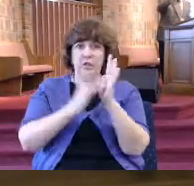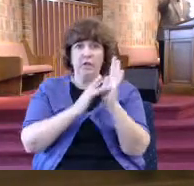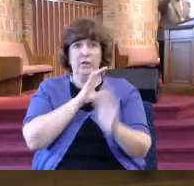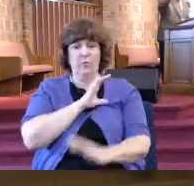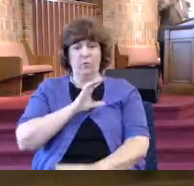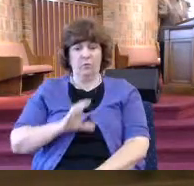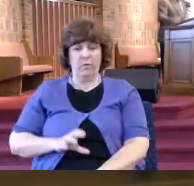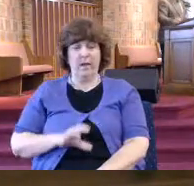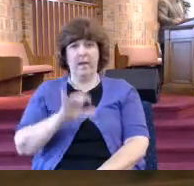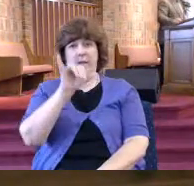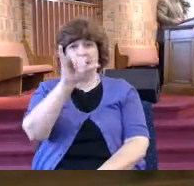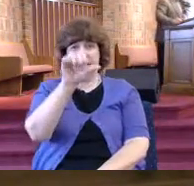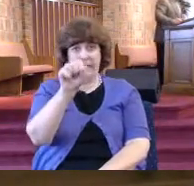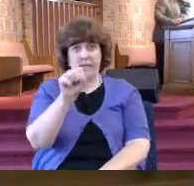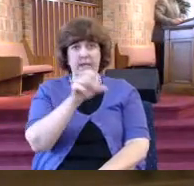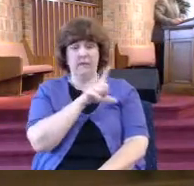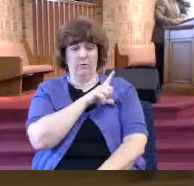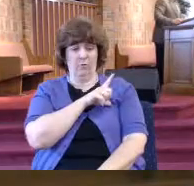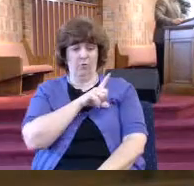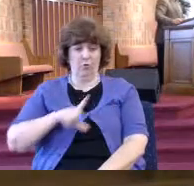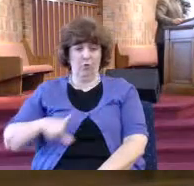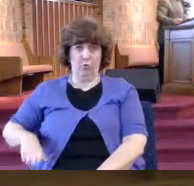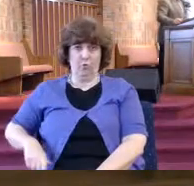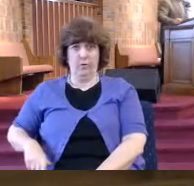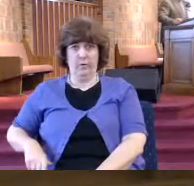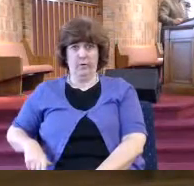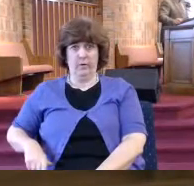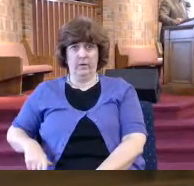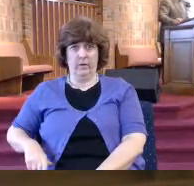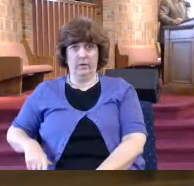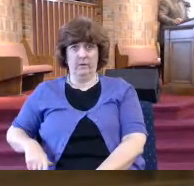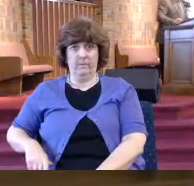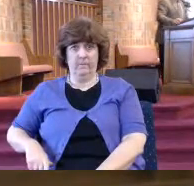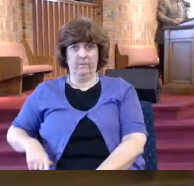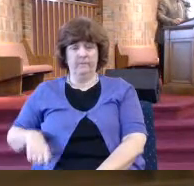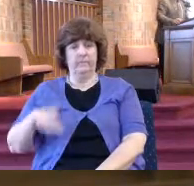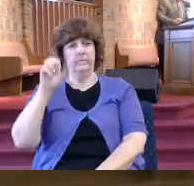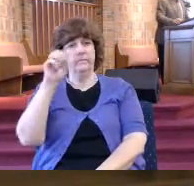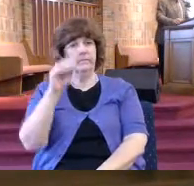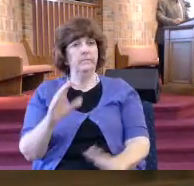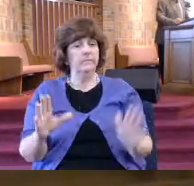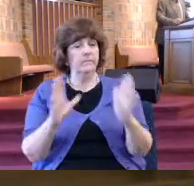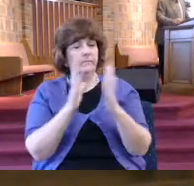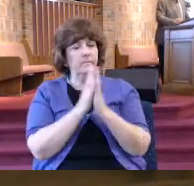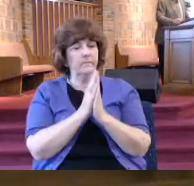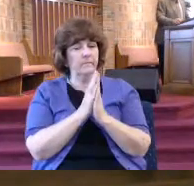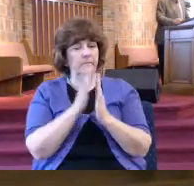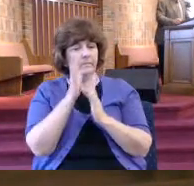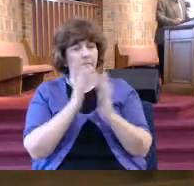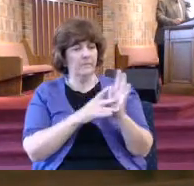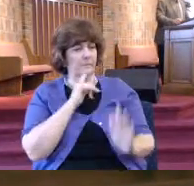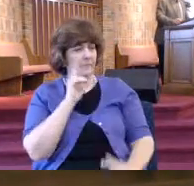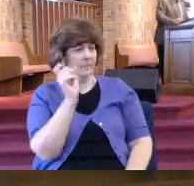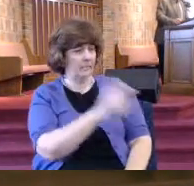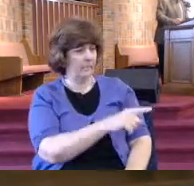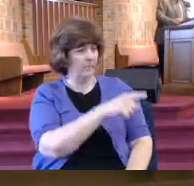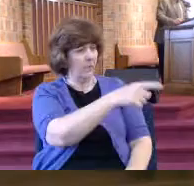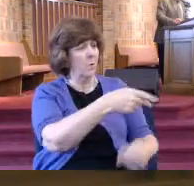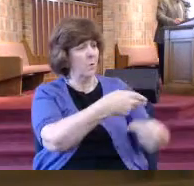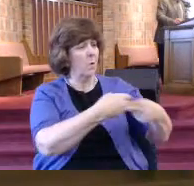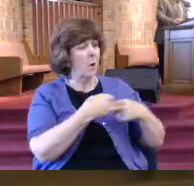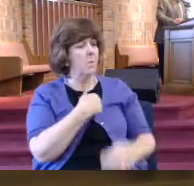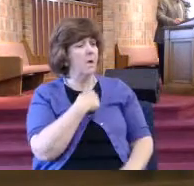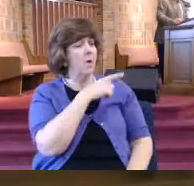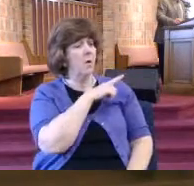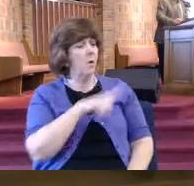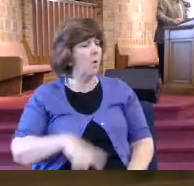Jesus would then ask, in Luke chapter 6, verse 46, how can you call me Lord and not do the